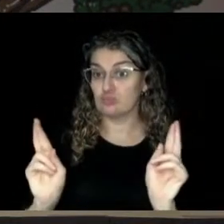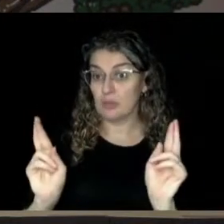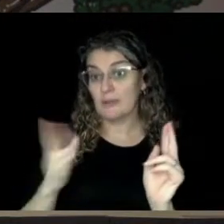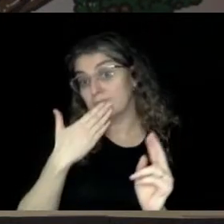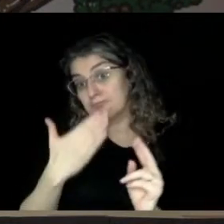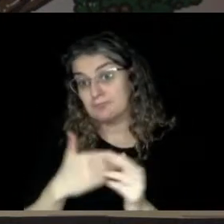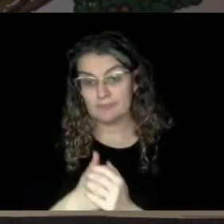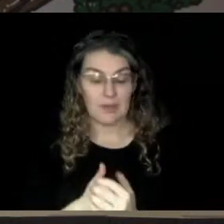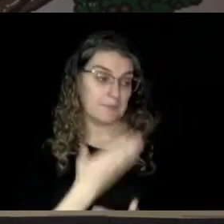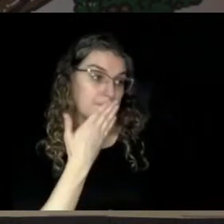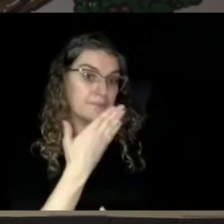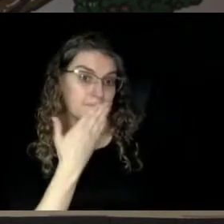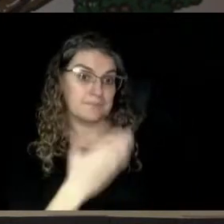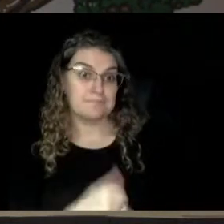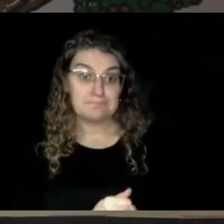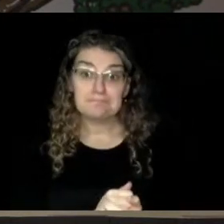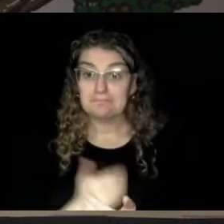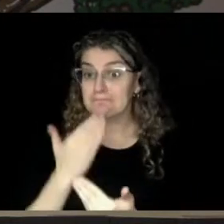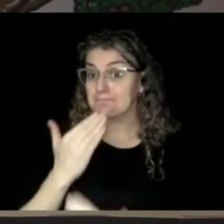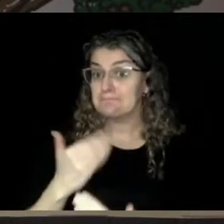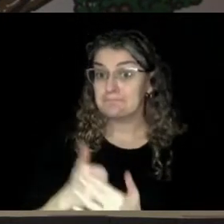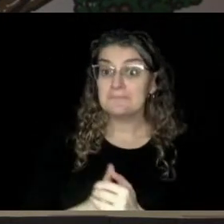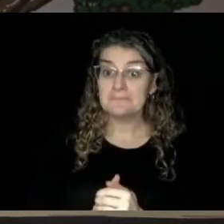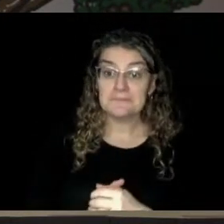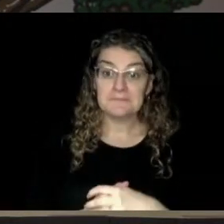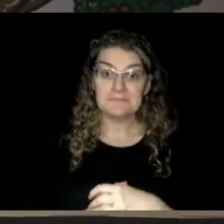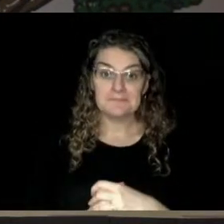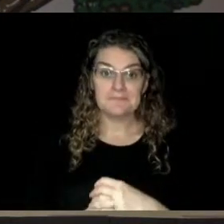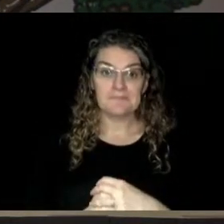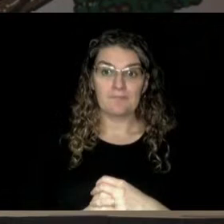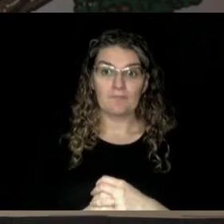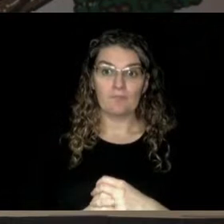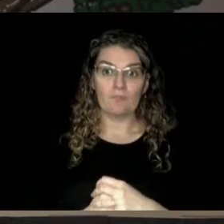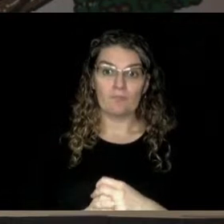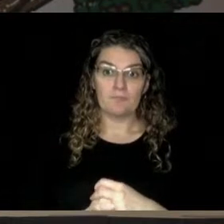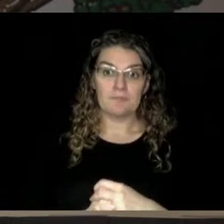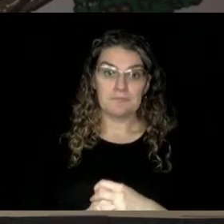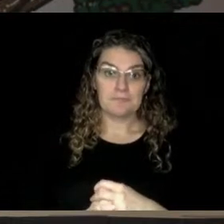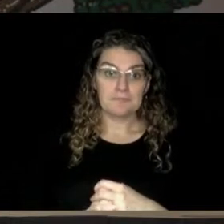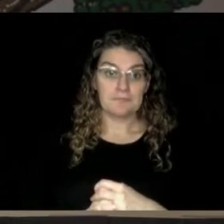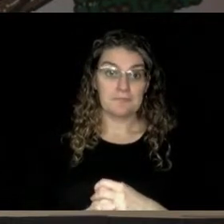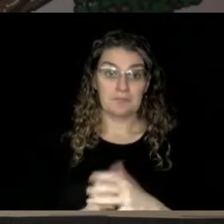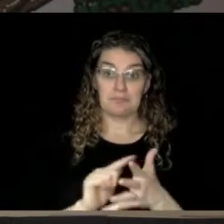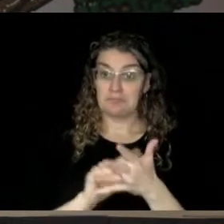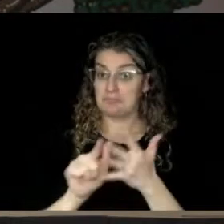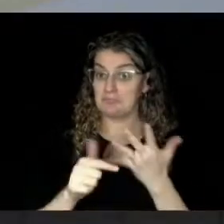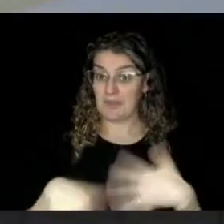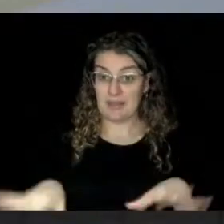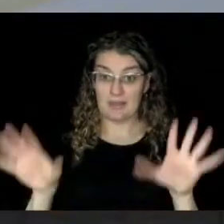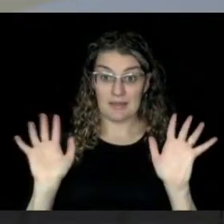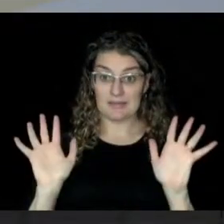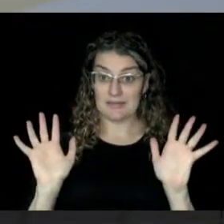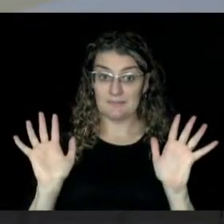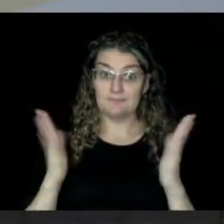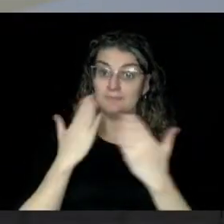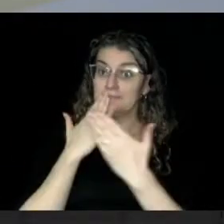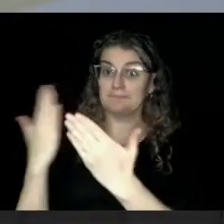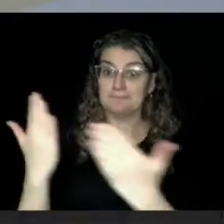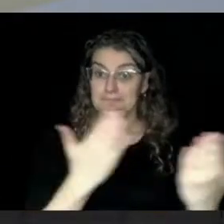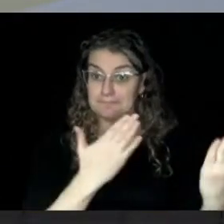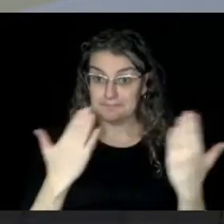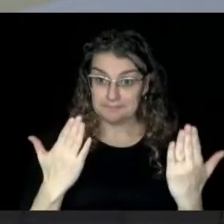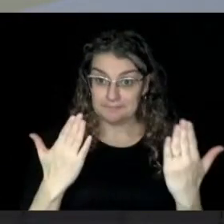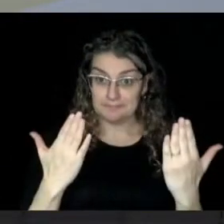Okay. All right. Thanks for that. Thank you. I think that's it. So thank you, Marian. Thank you, everyone.